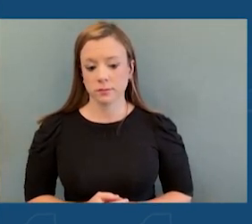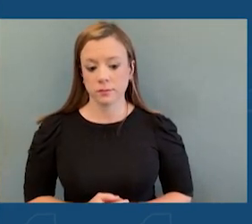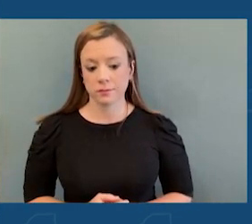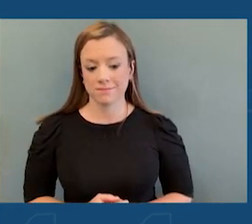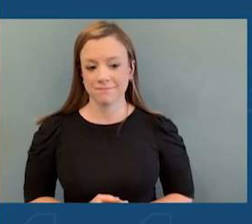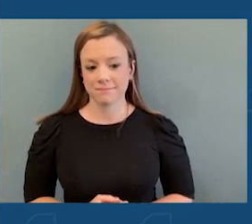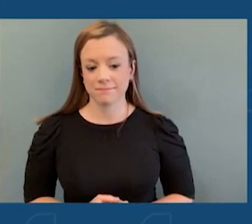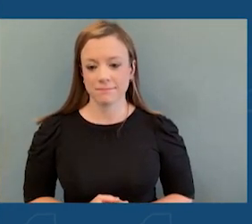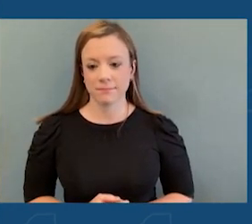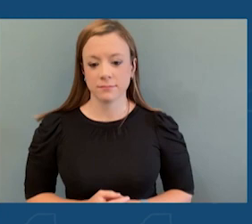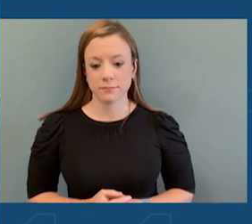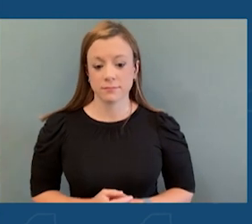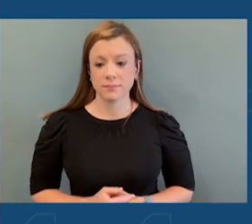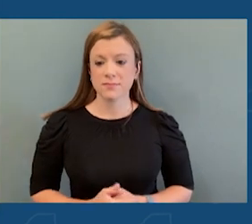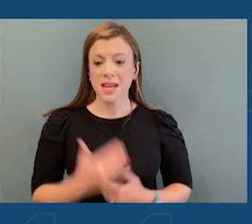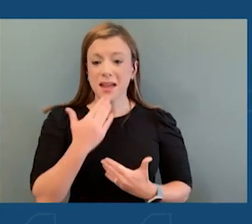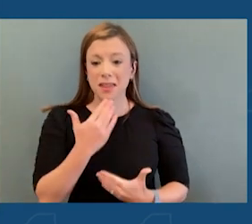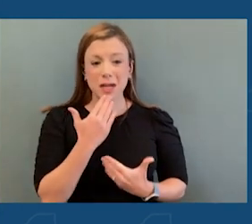So much.